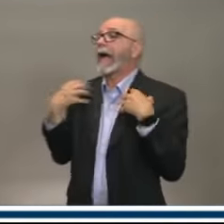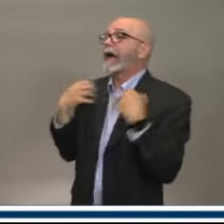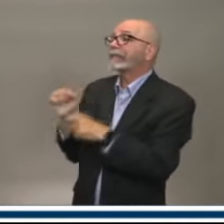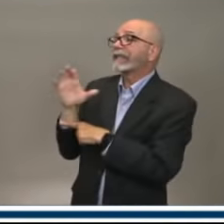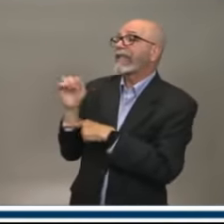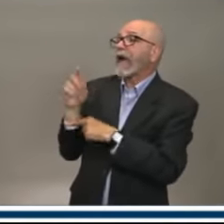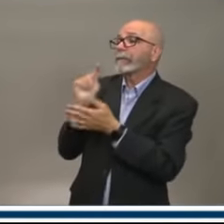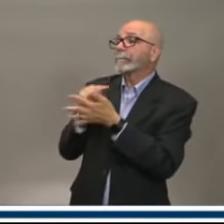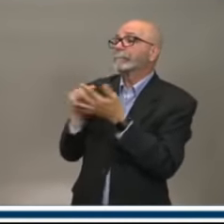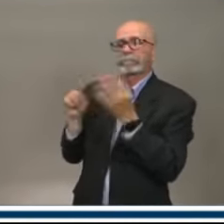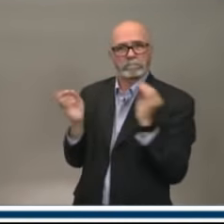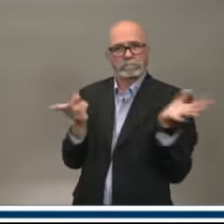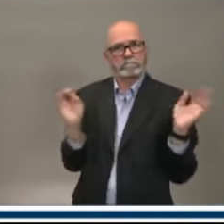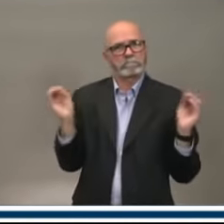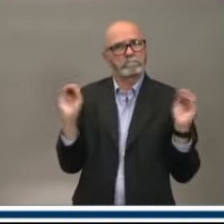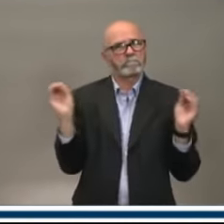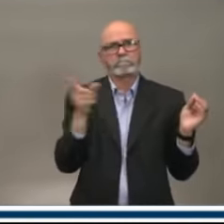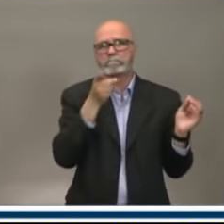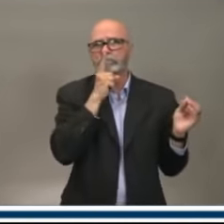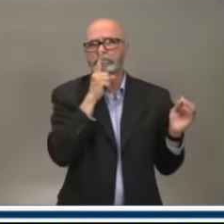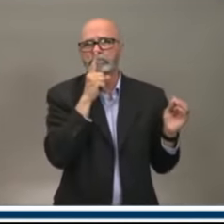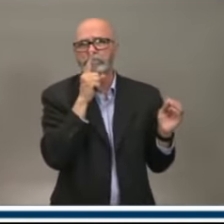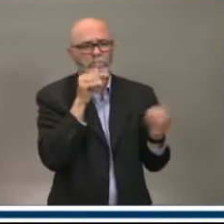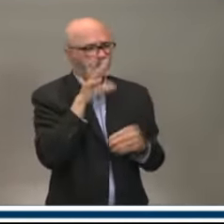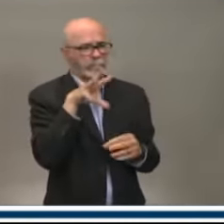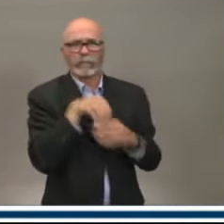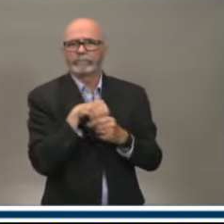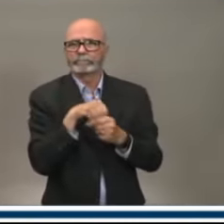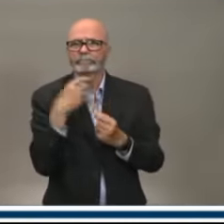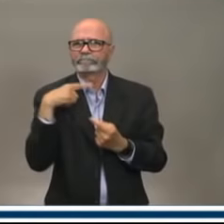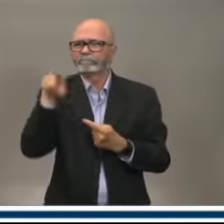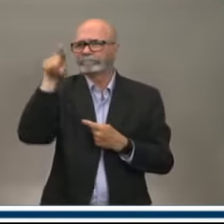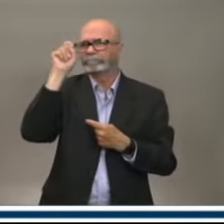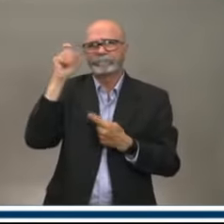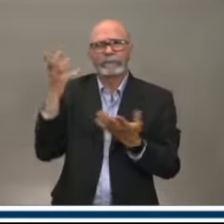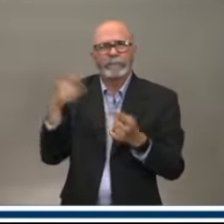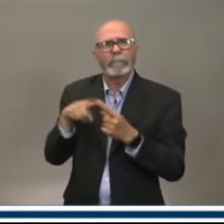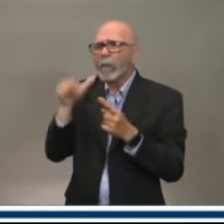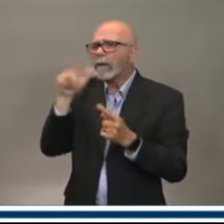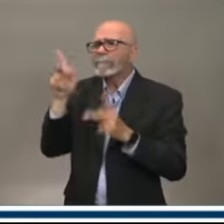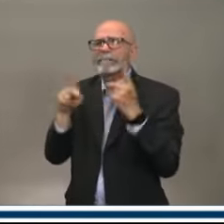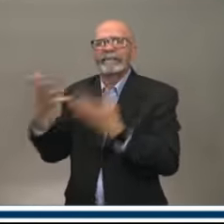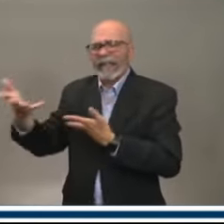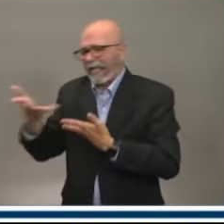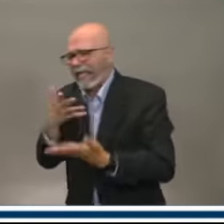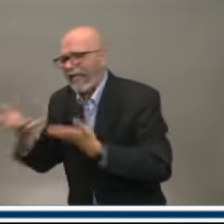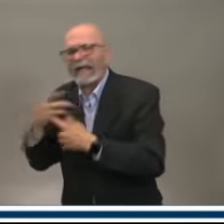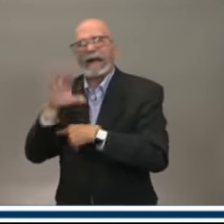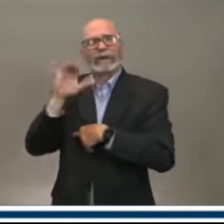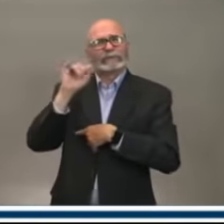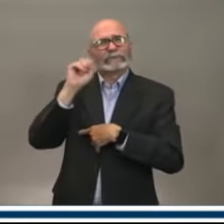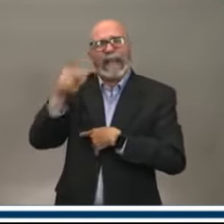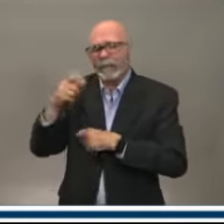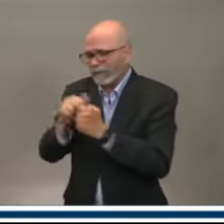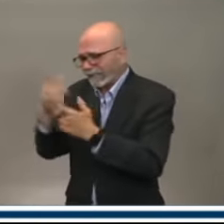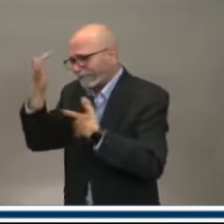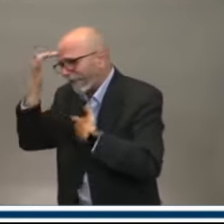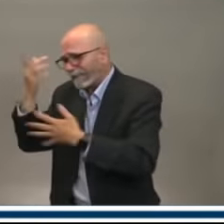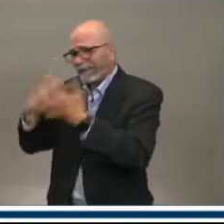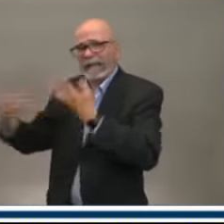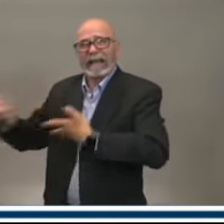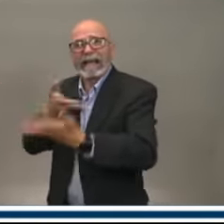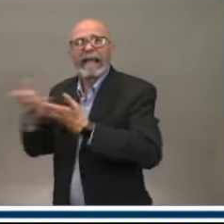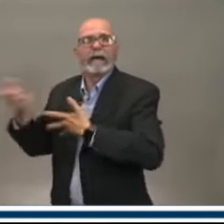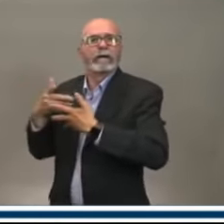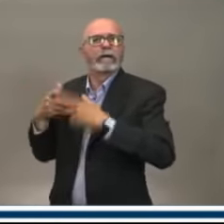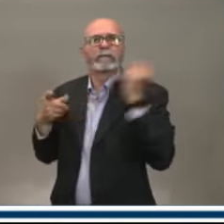doing face-to-face, hand-to-hand treatment of facilities, ones who come in direct contact with COVID. It